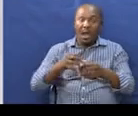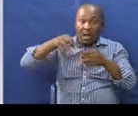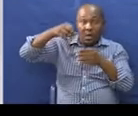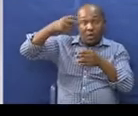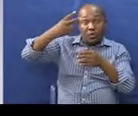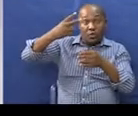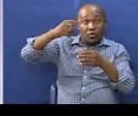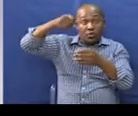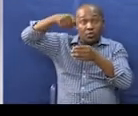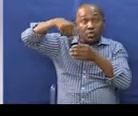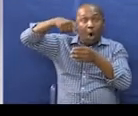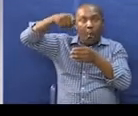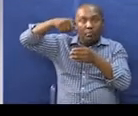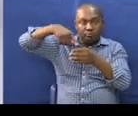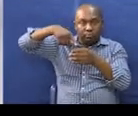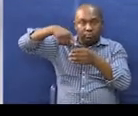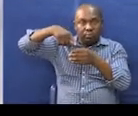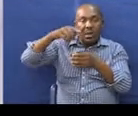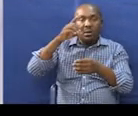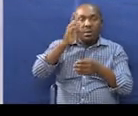of iodine solution